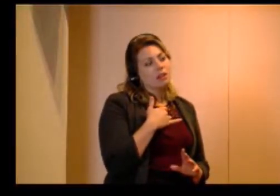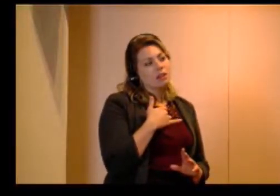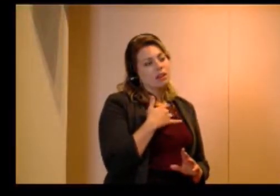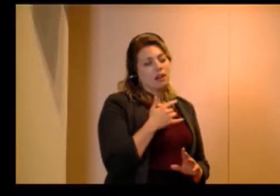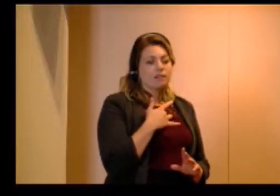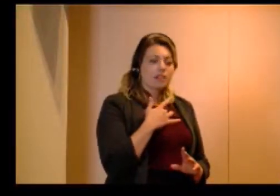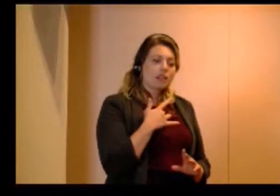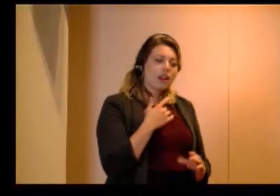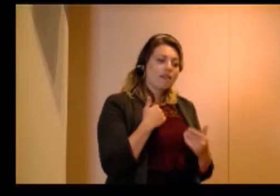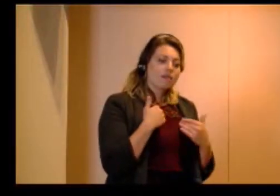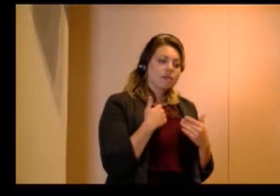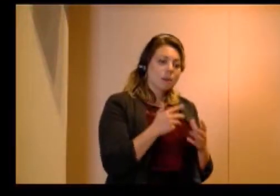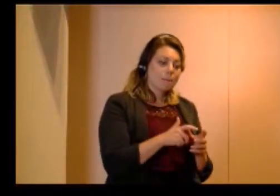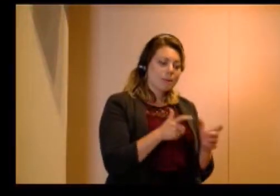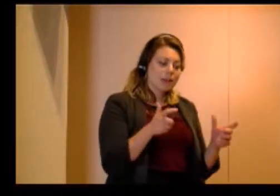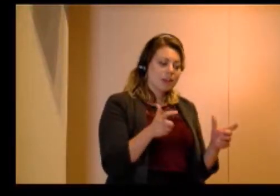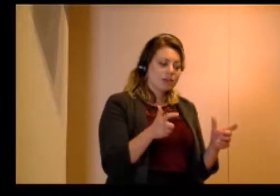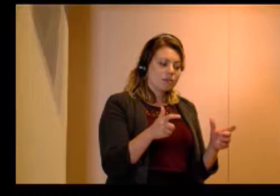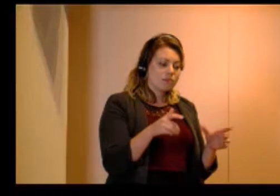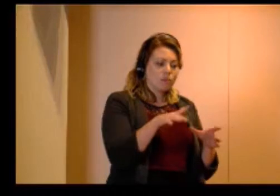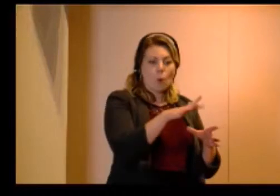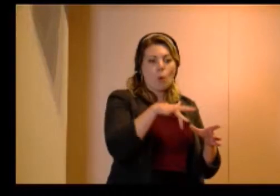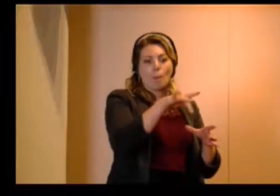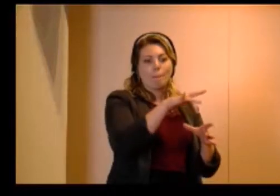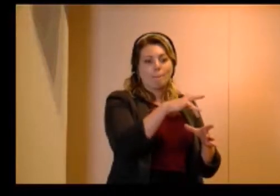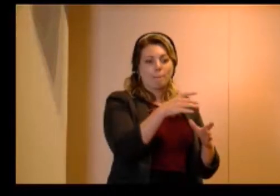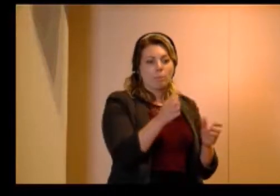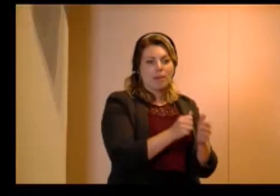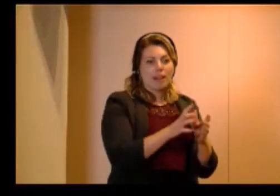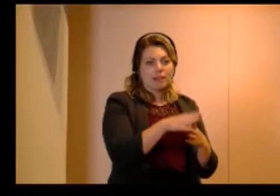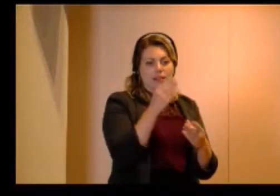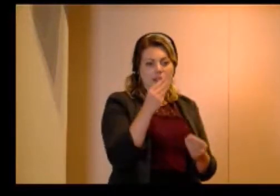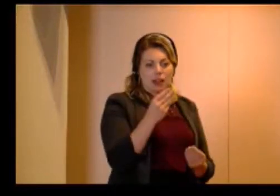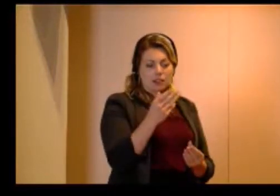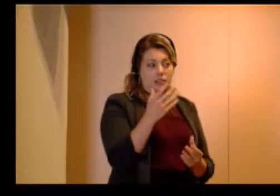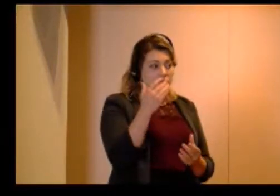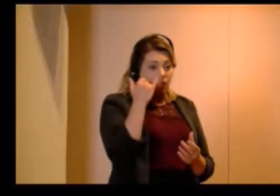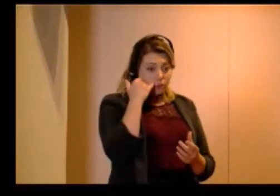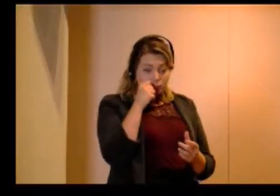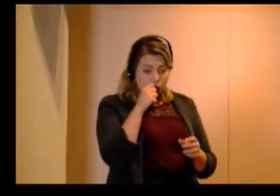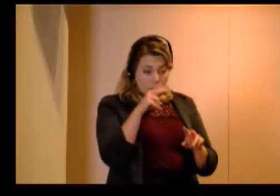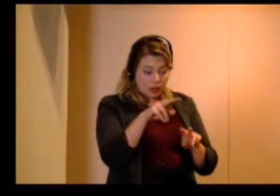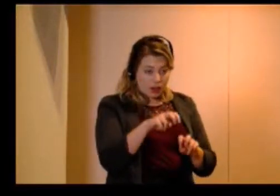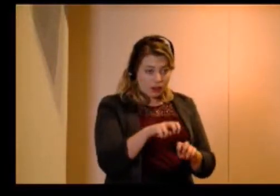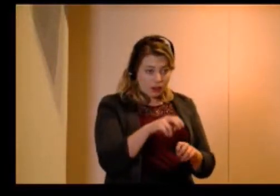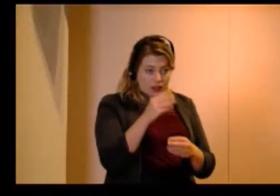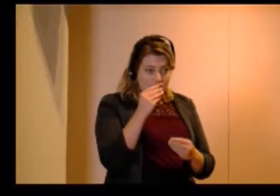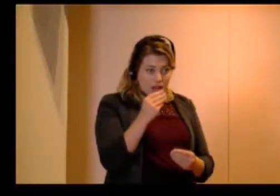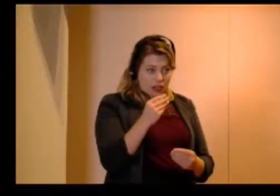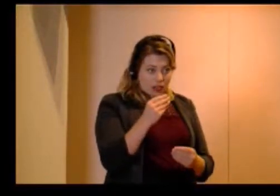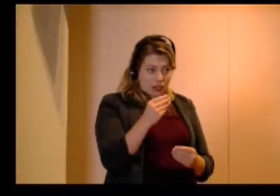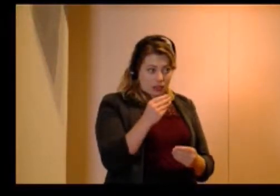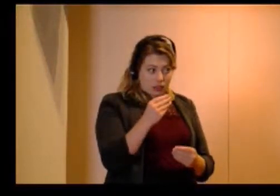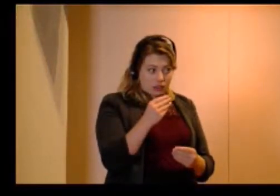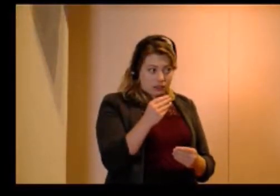hole if we don't have this data, and we don't analyze this data from